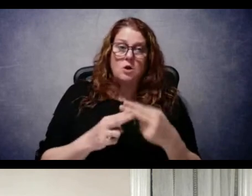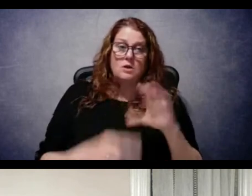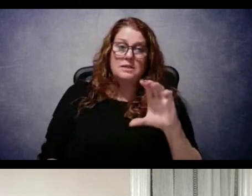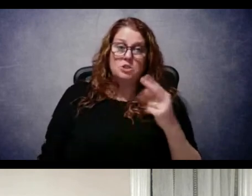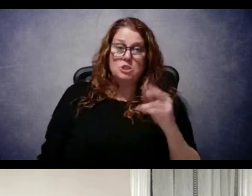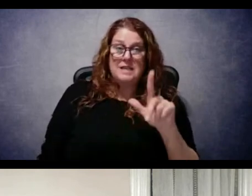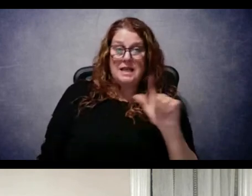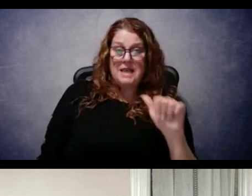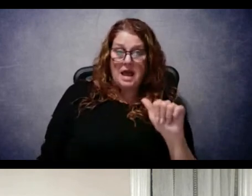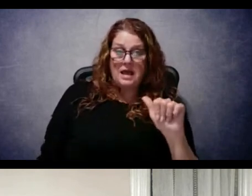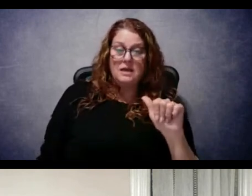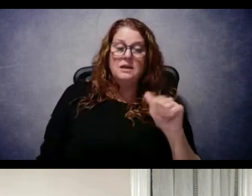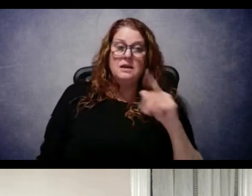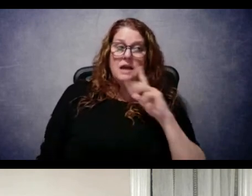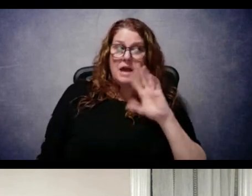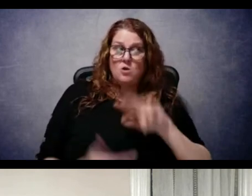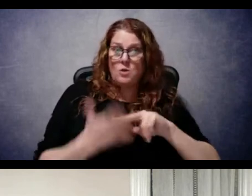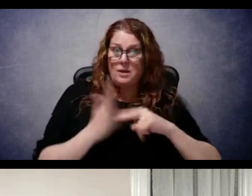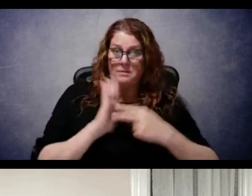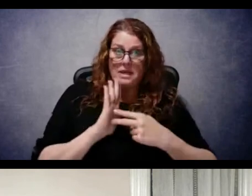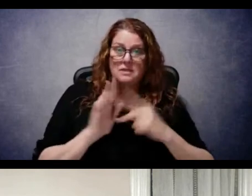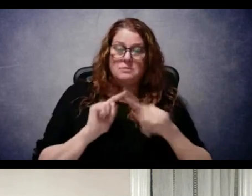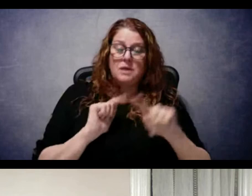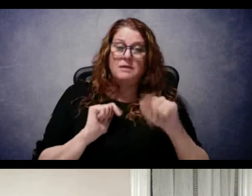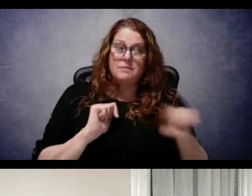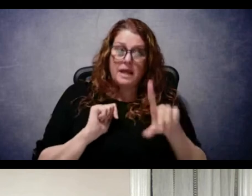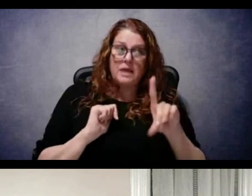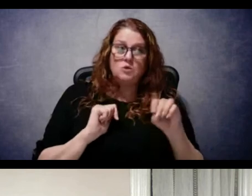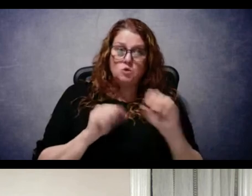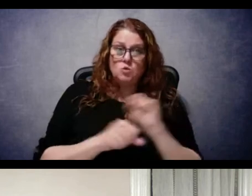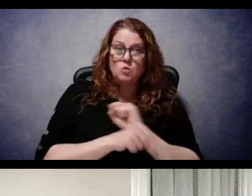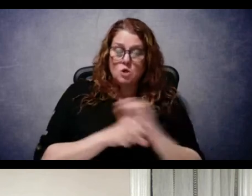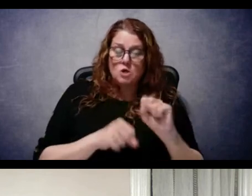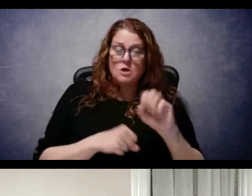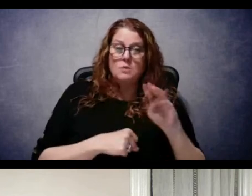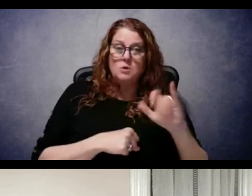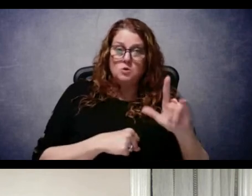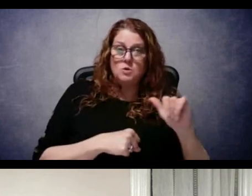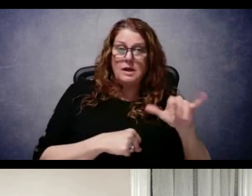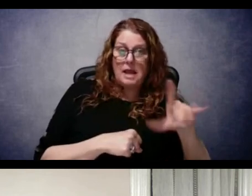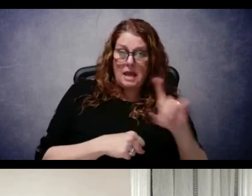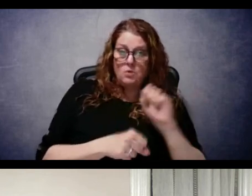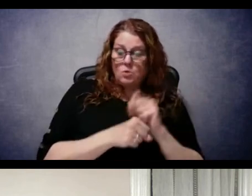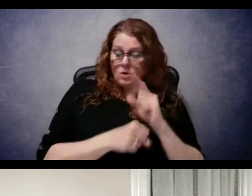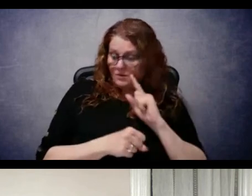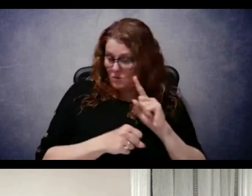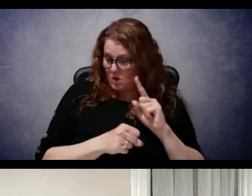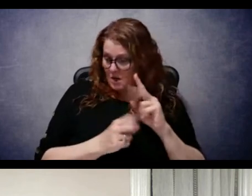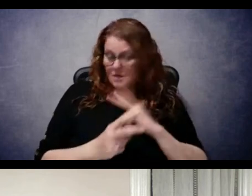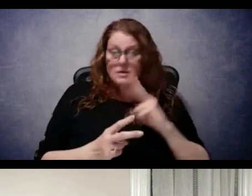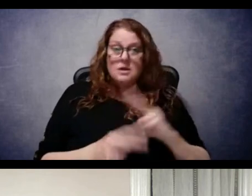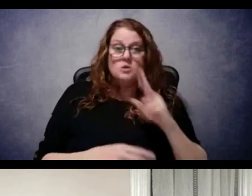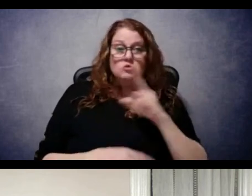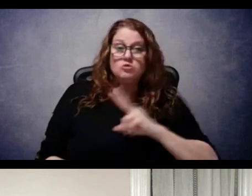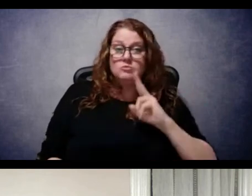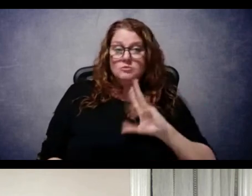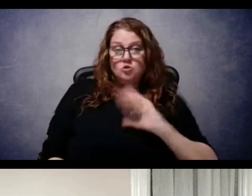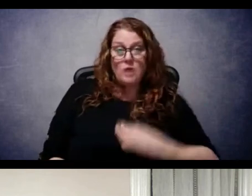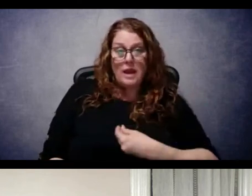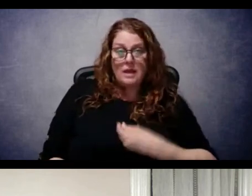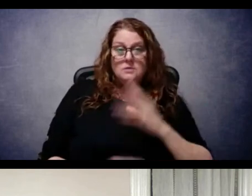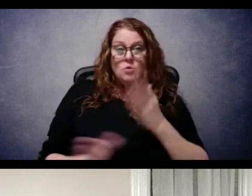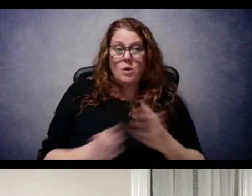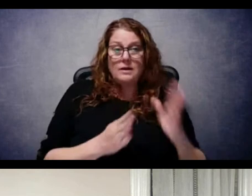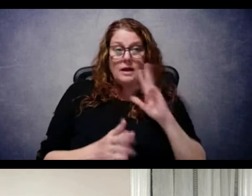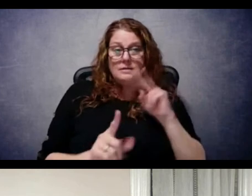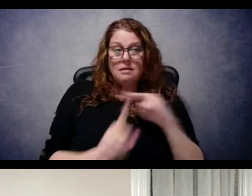I can't remember what it stands for, but they also do work, mutual aid work through an immigrant trans organizing lens that might be